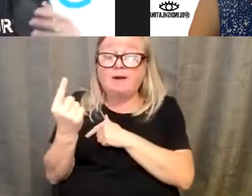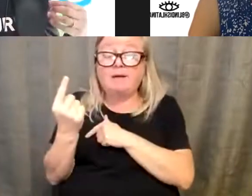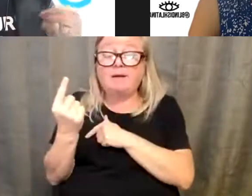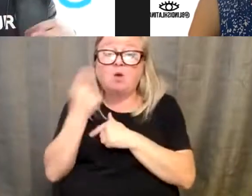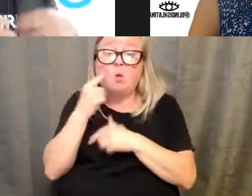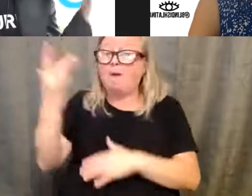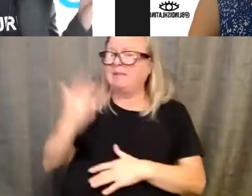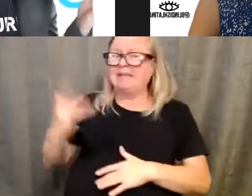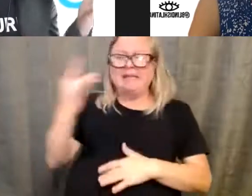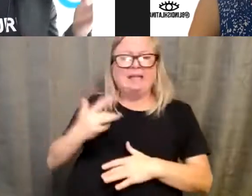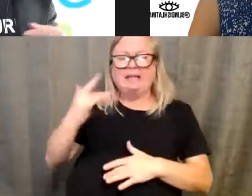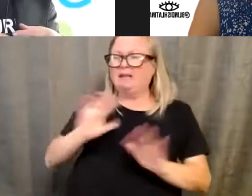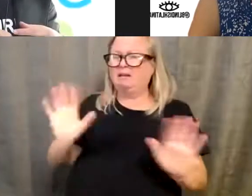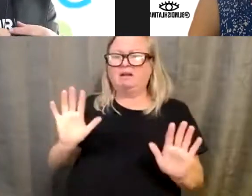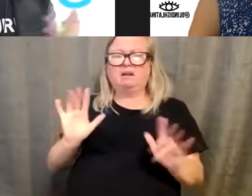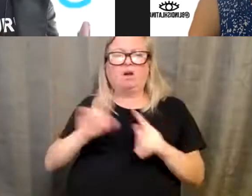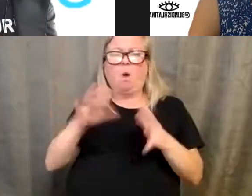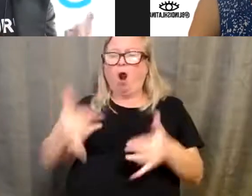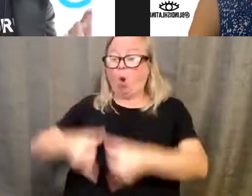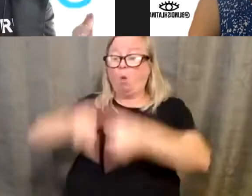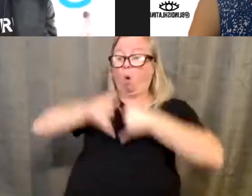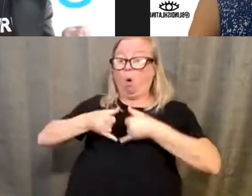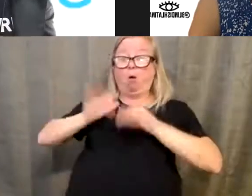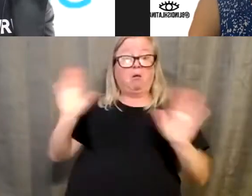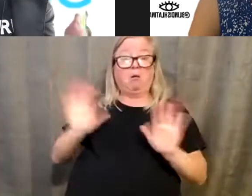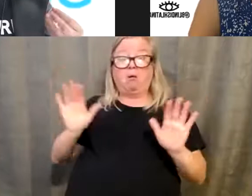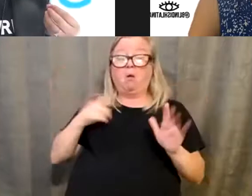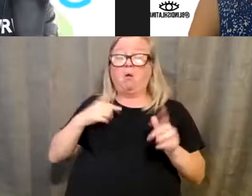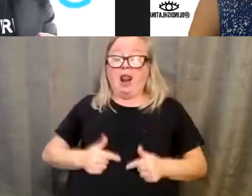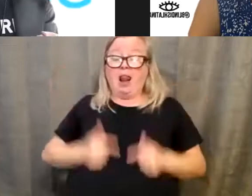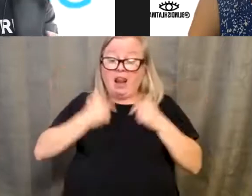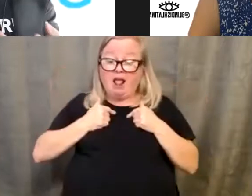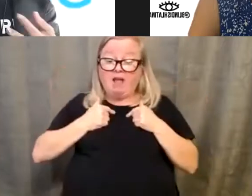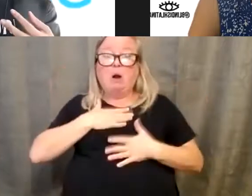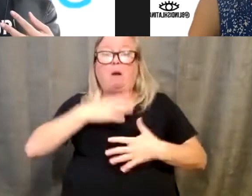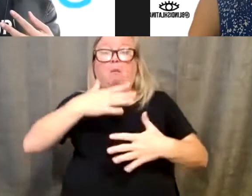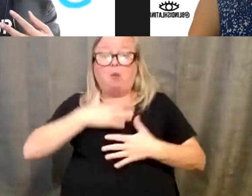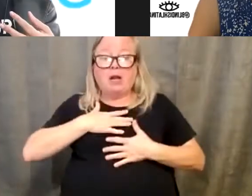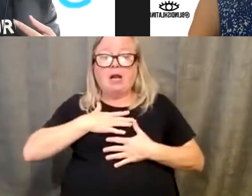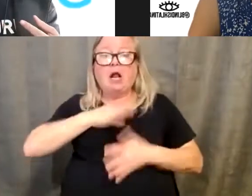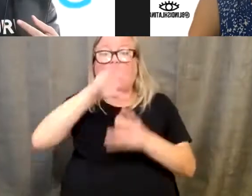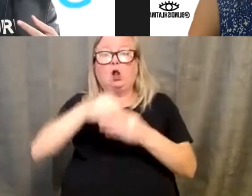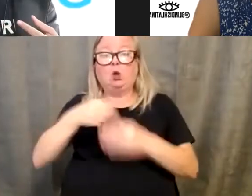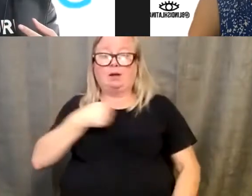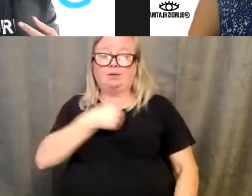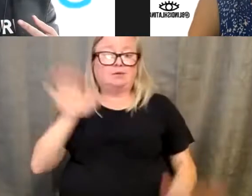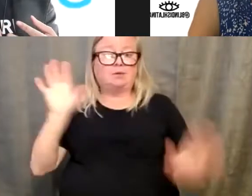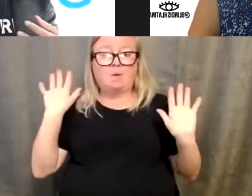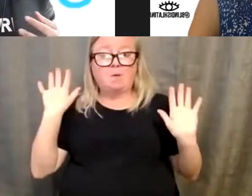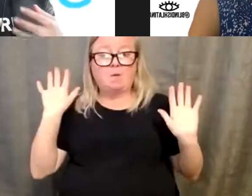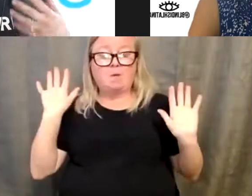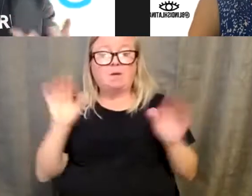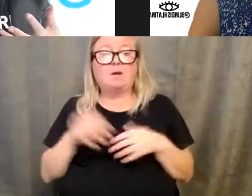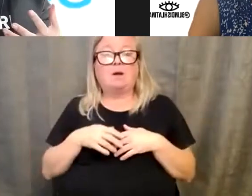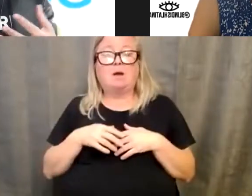want accolades for just living and breathing. We just want to be included. And I also think that